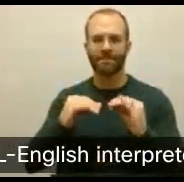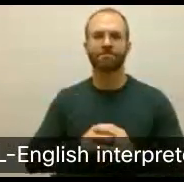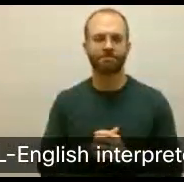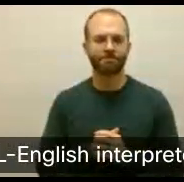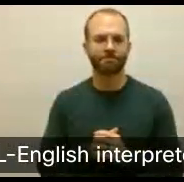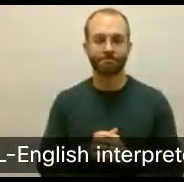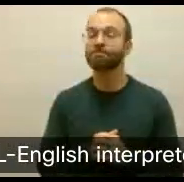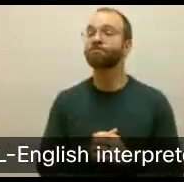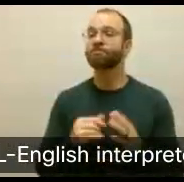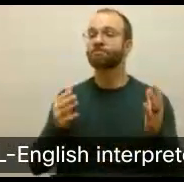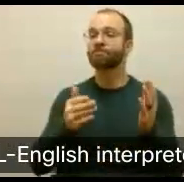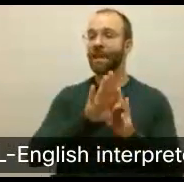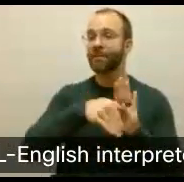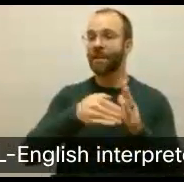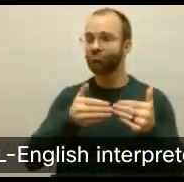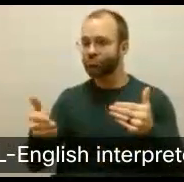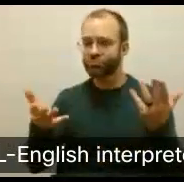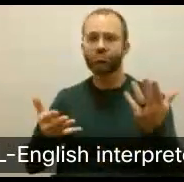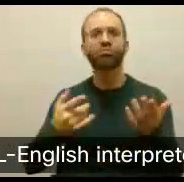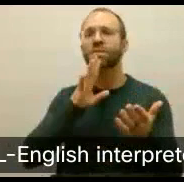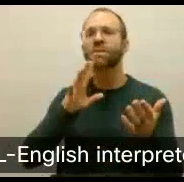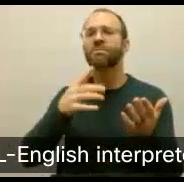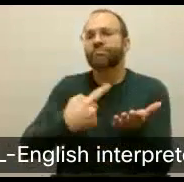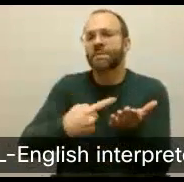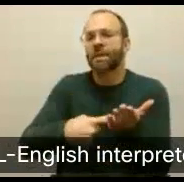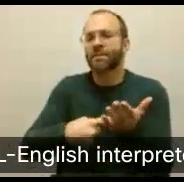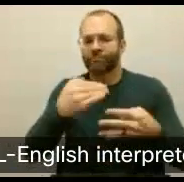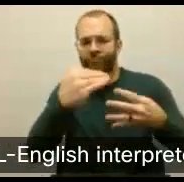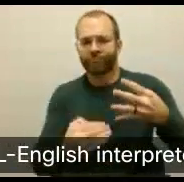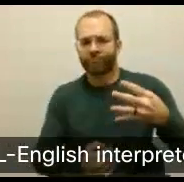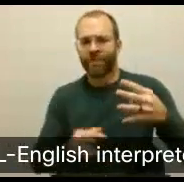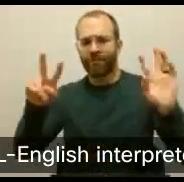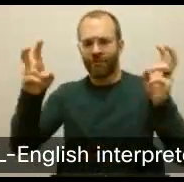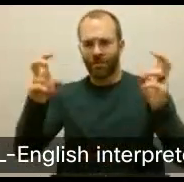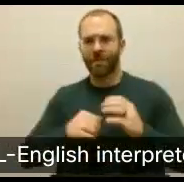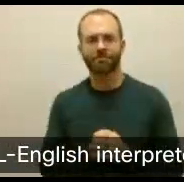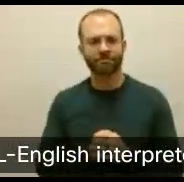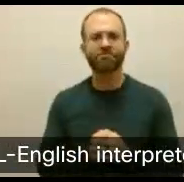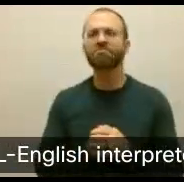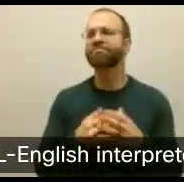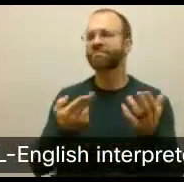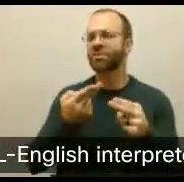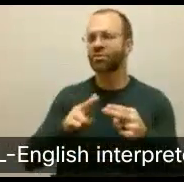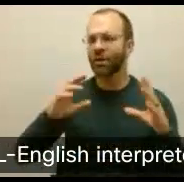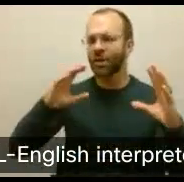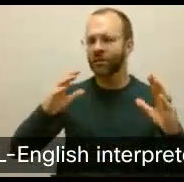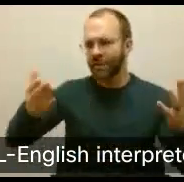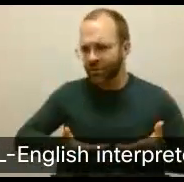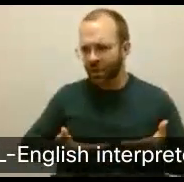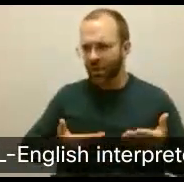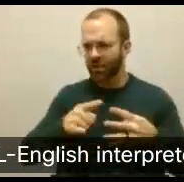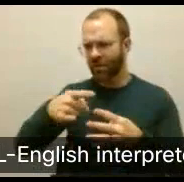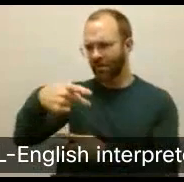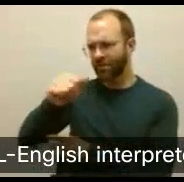So for the next half an hour, we're going to focus on these four topics here. First of all, we're going to do a brief introduction to what is